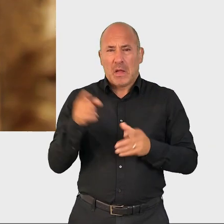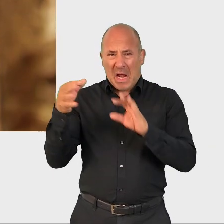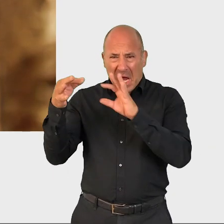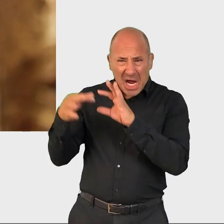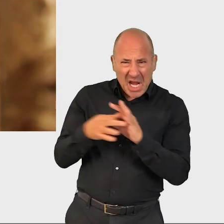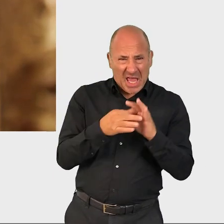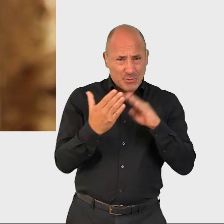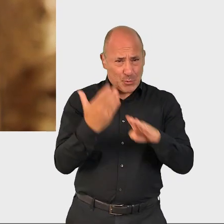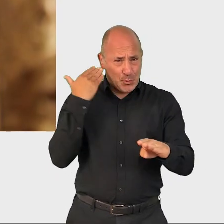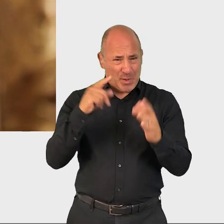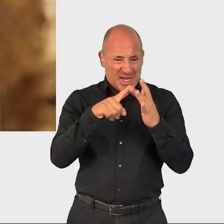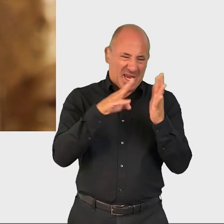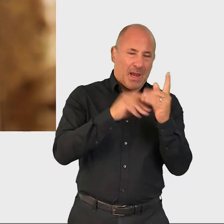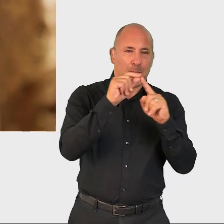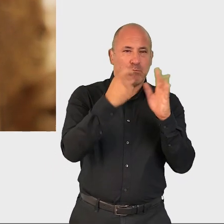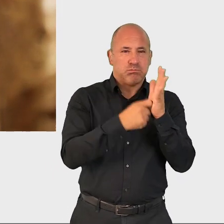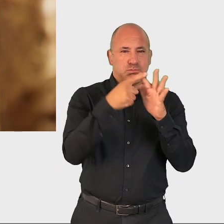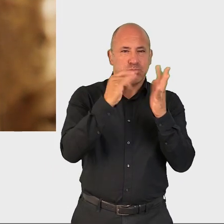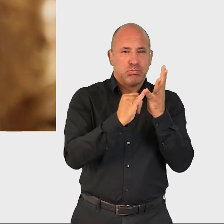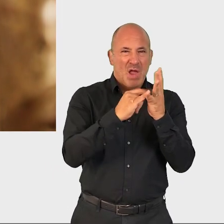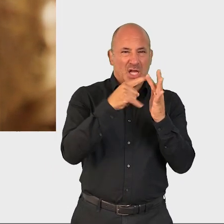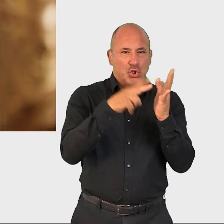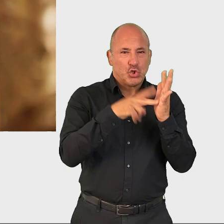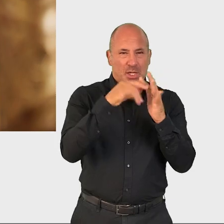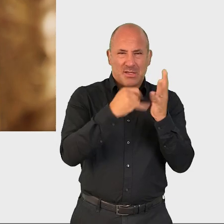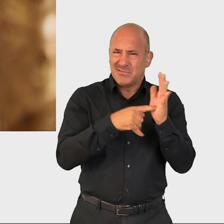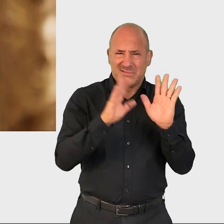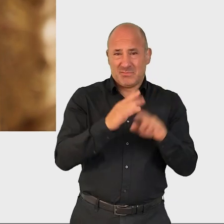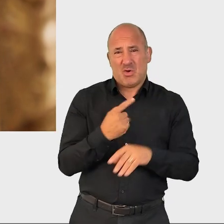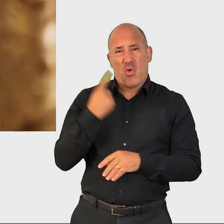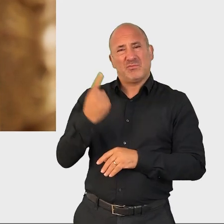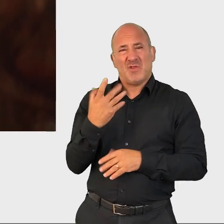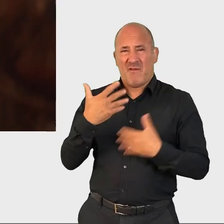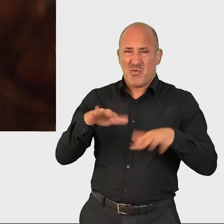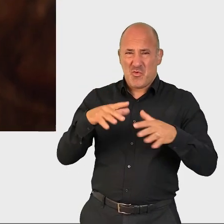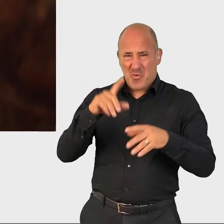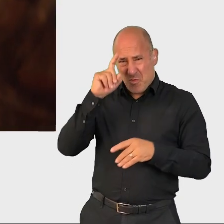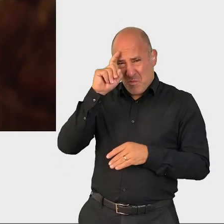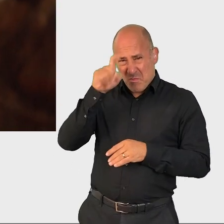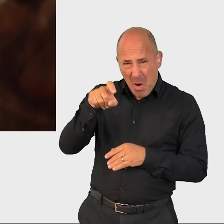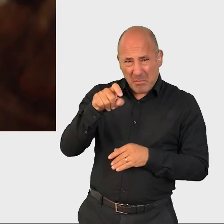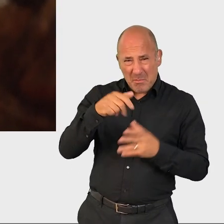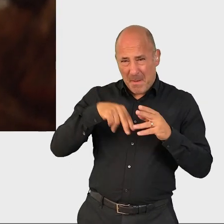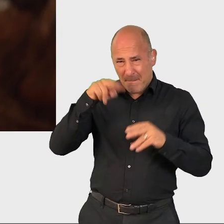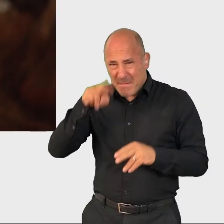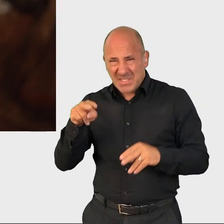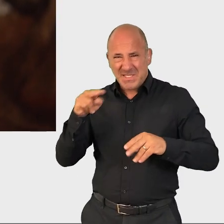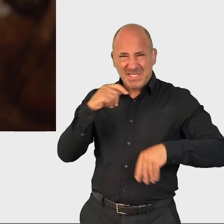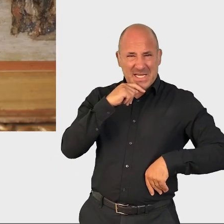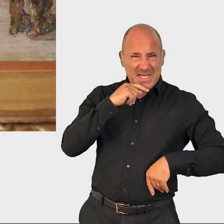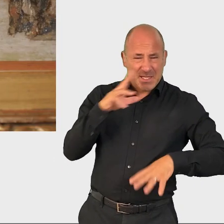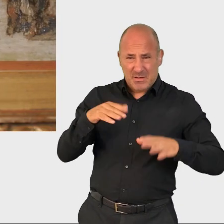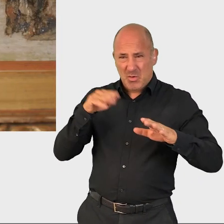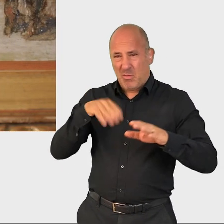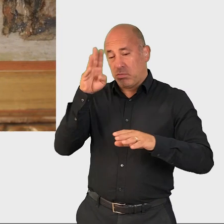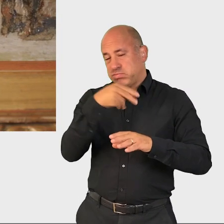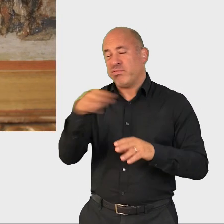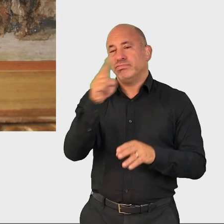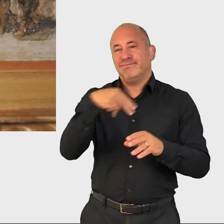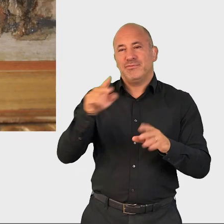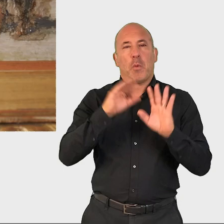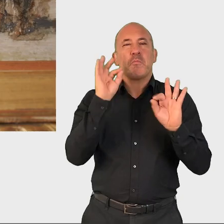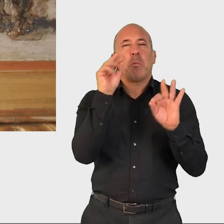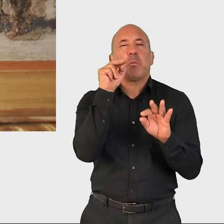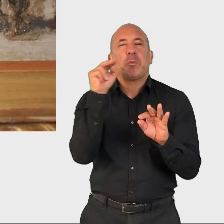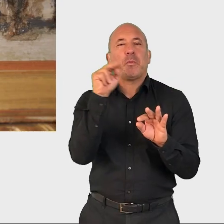linked directly with the Impressionists, Isabey was a great innovator in his swift manner of painting and undefined